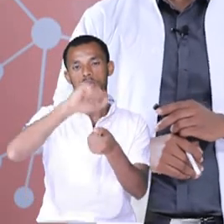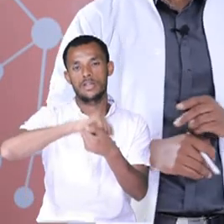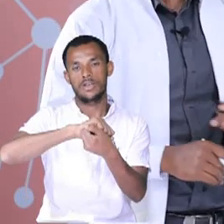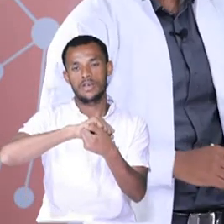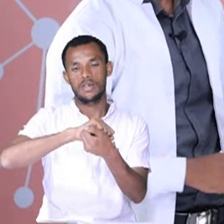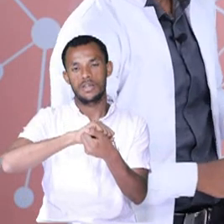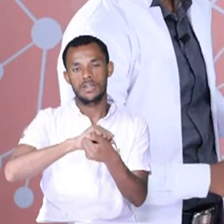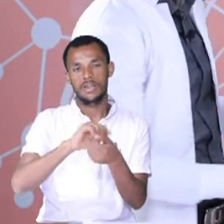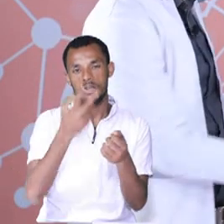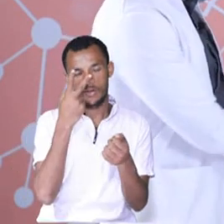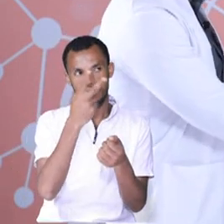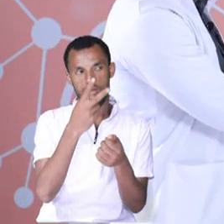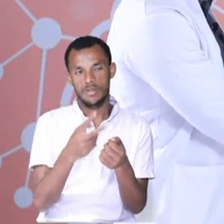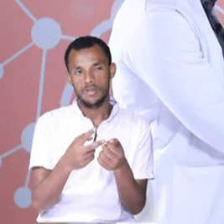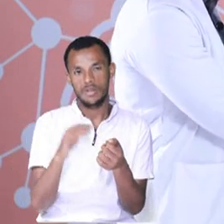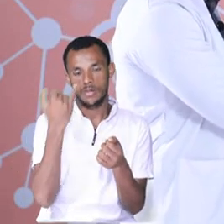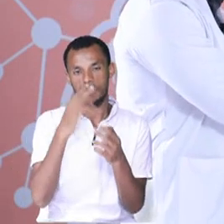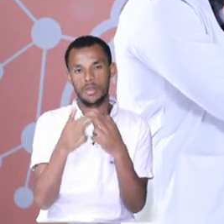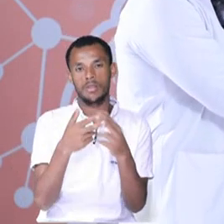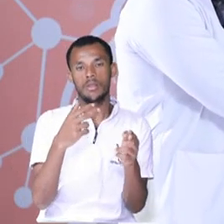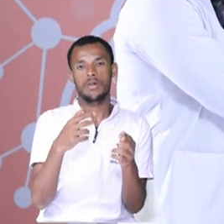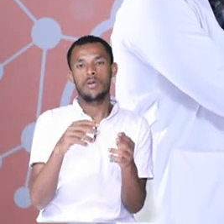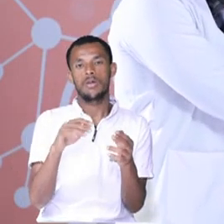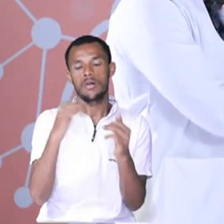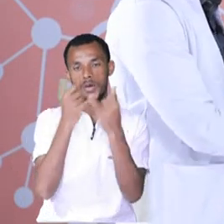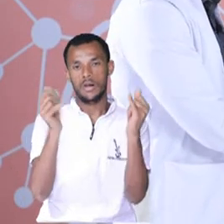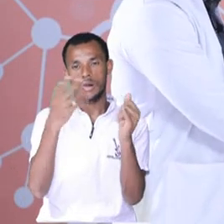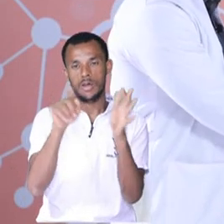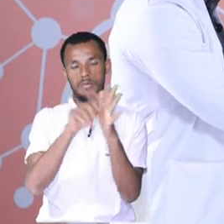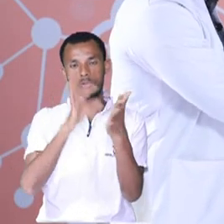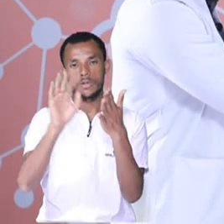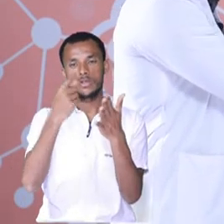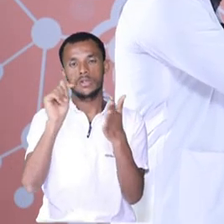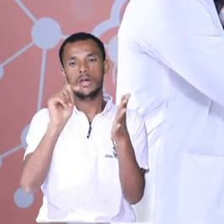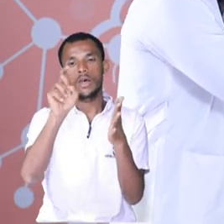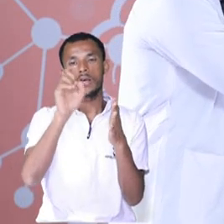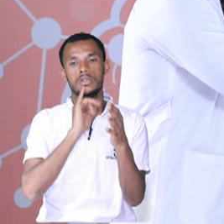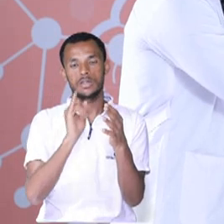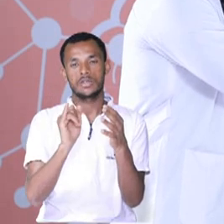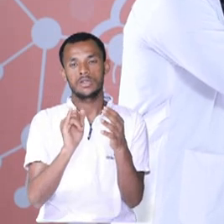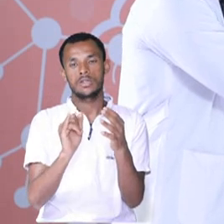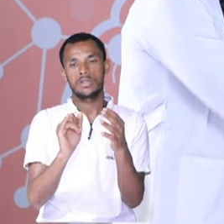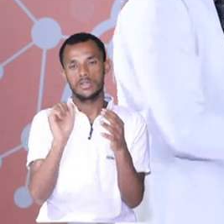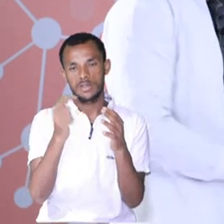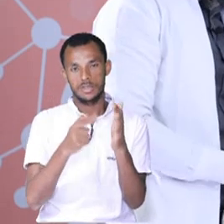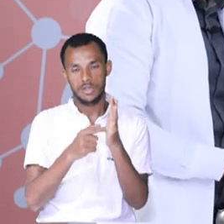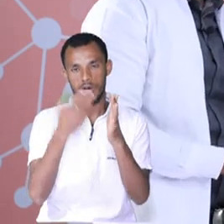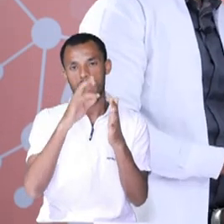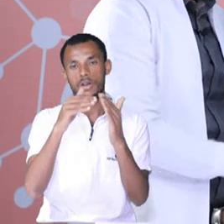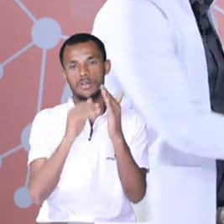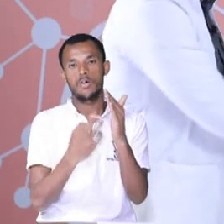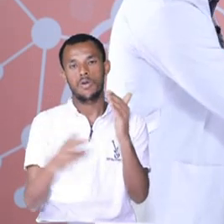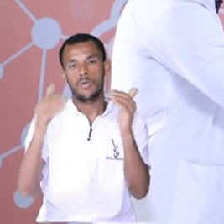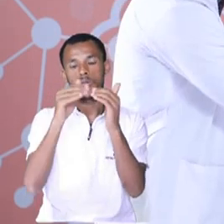changed. So as you see here, if you multiply, we divide by negative number, therefore x is the sign of less than or equal to